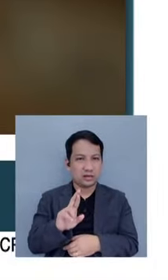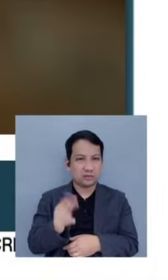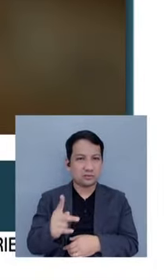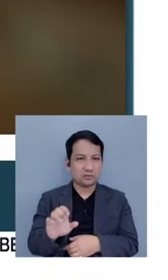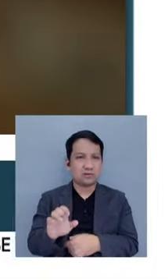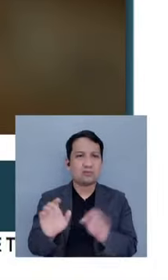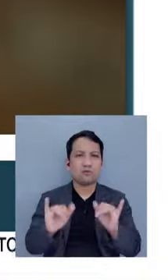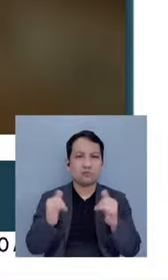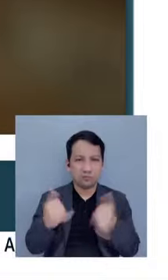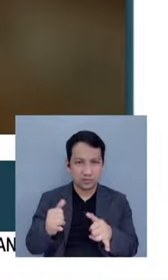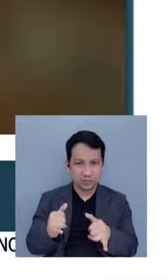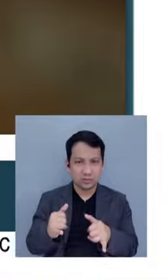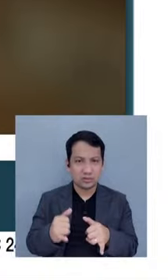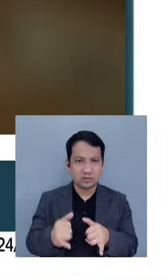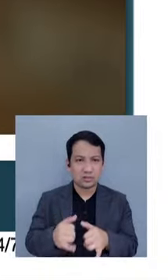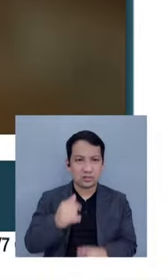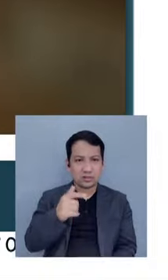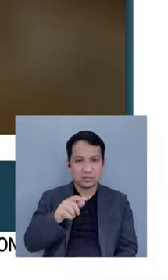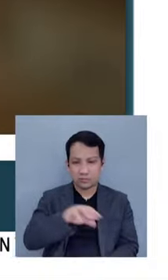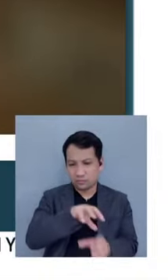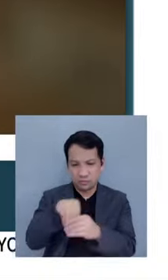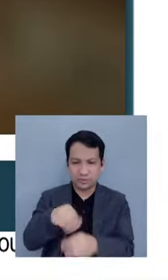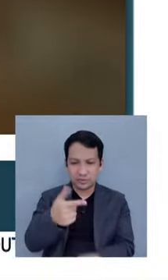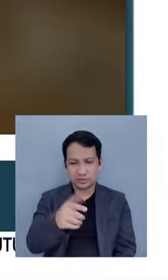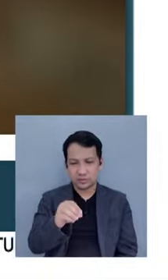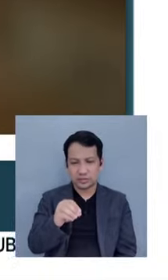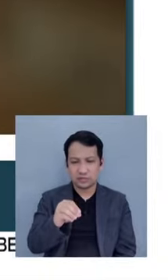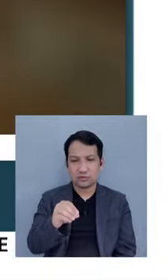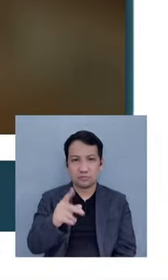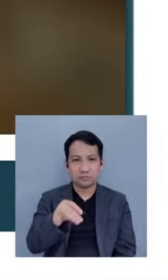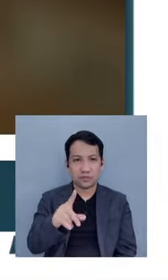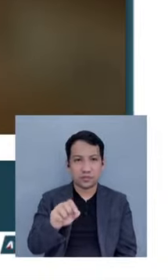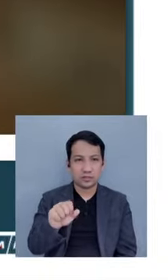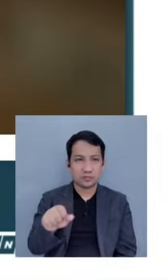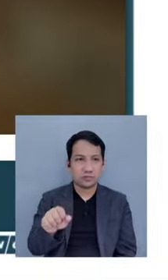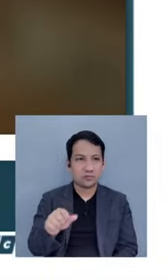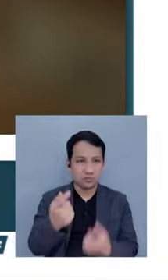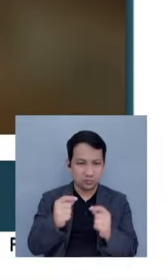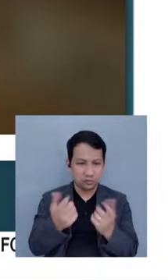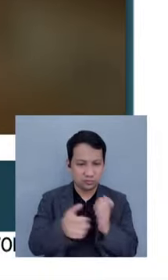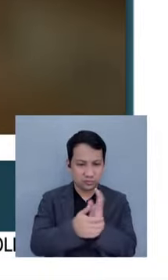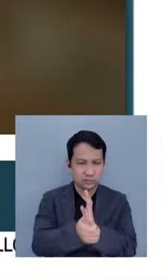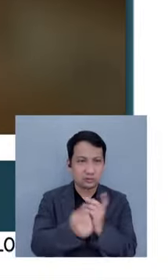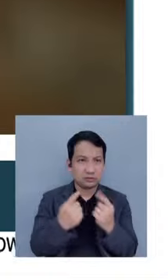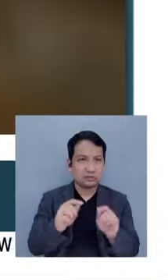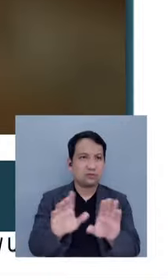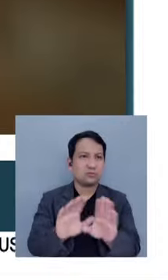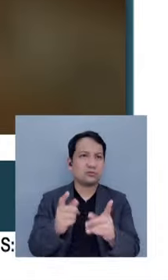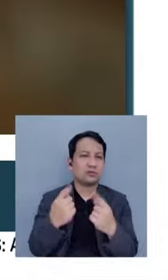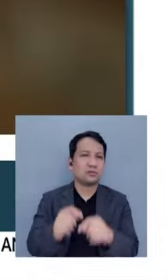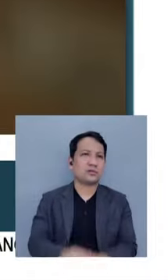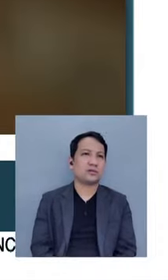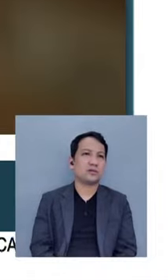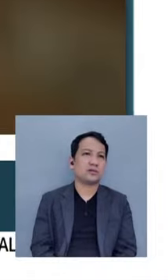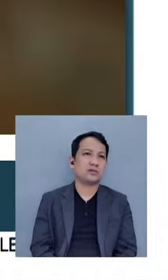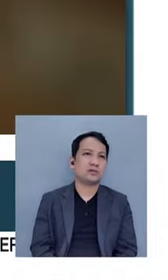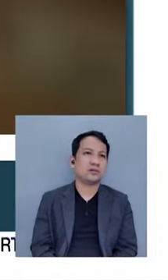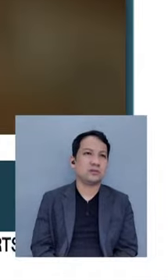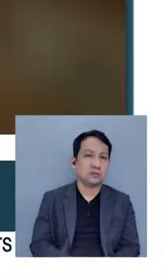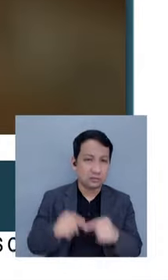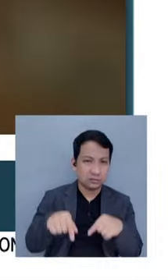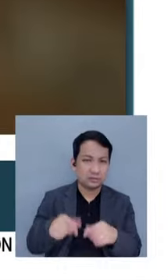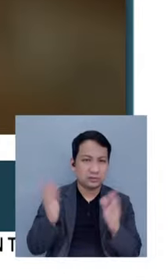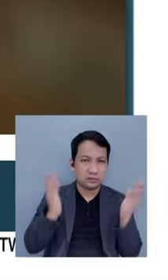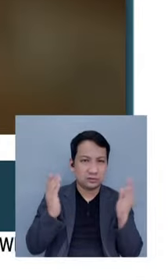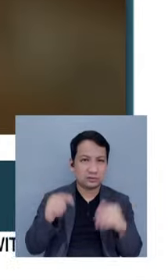of geopolitics. And if you really wanted to test your skills, don't target government services here in the Philippines.